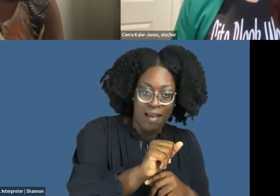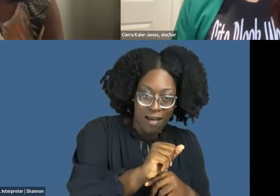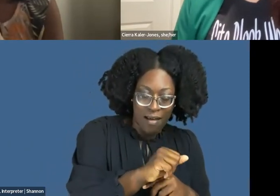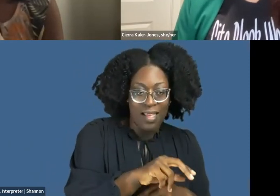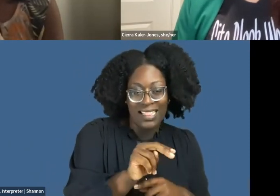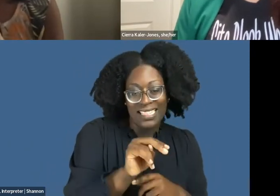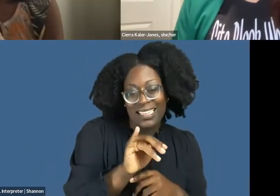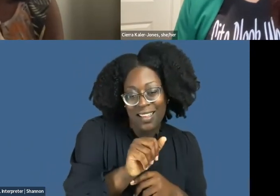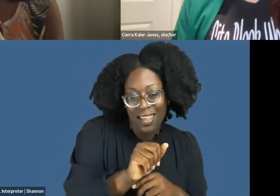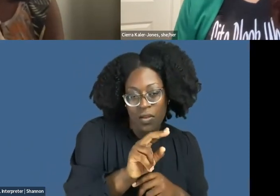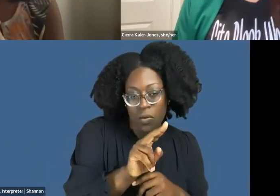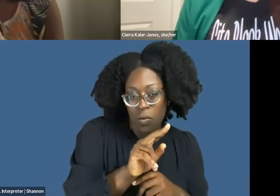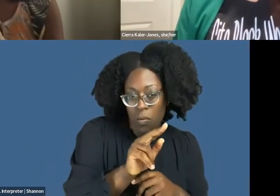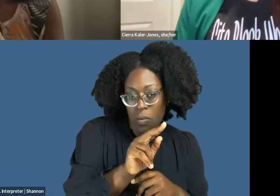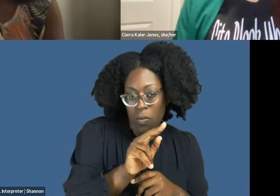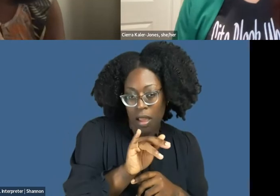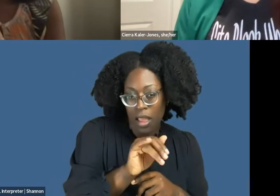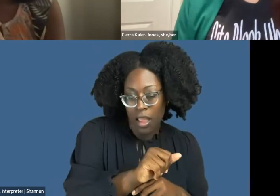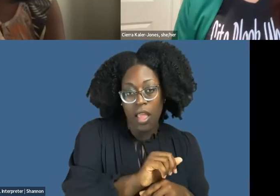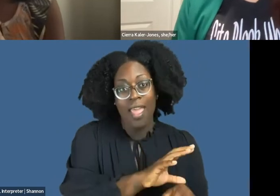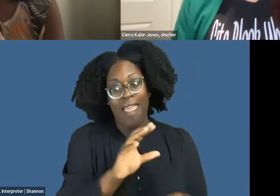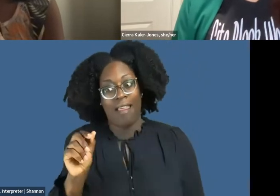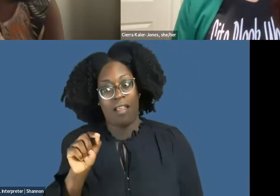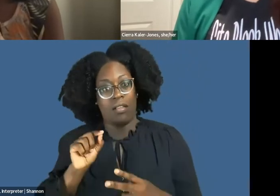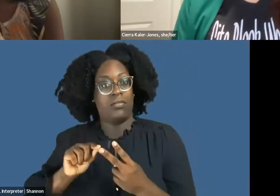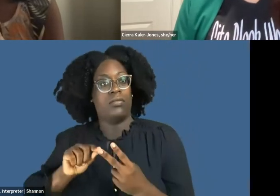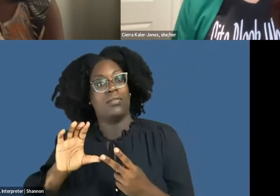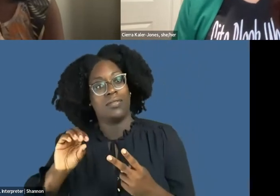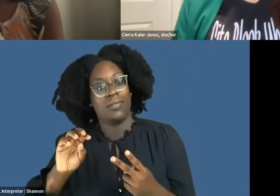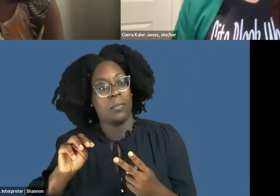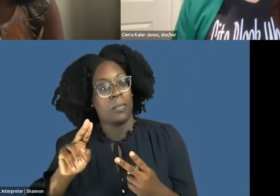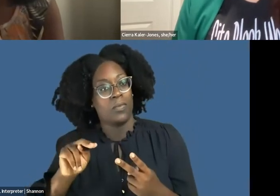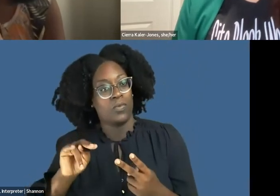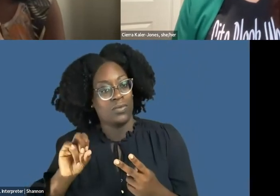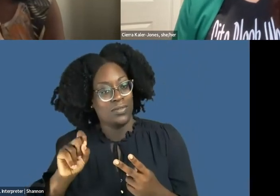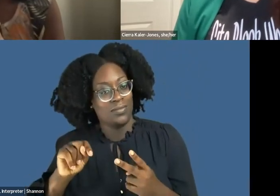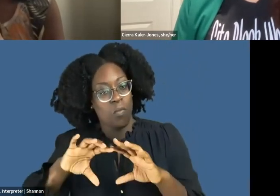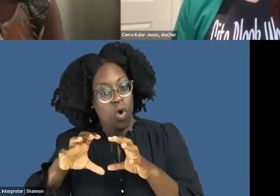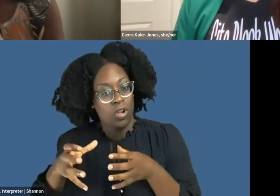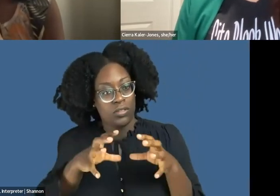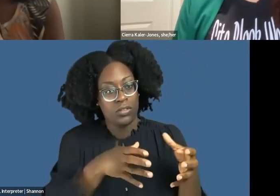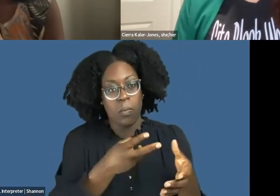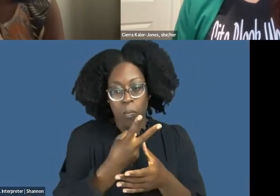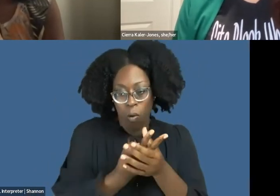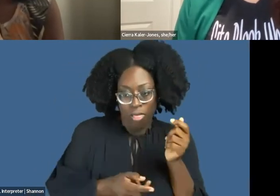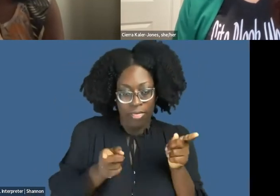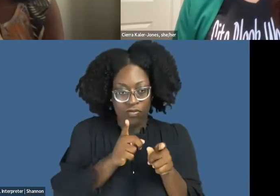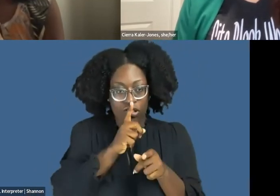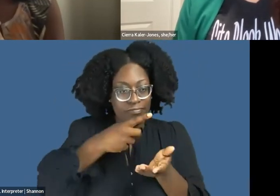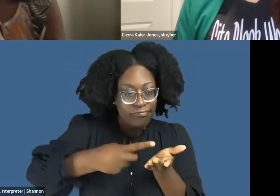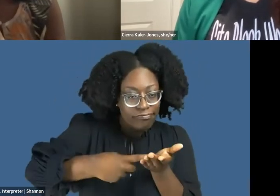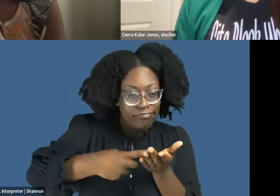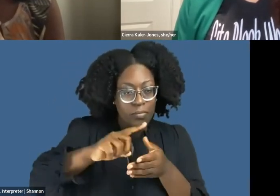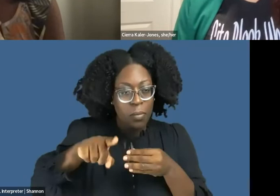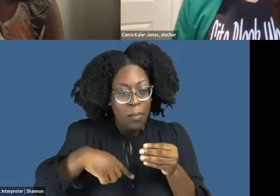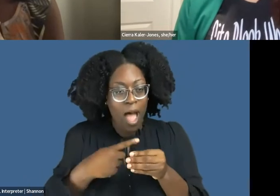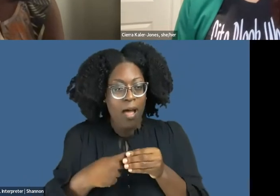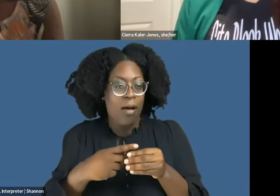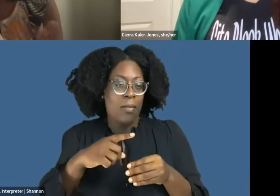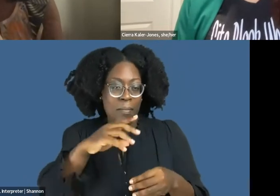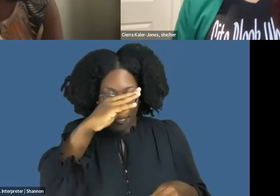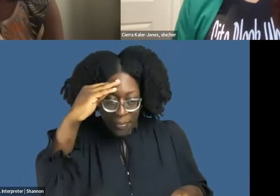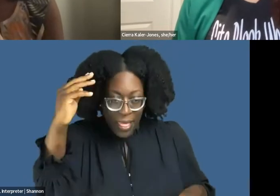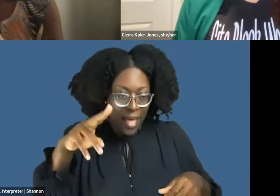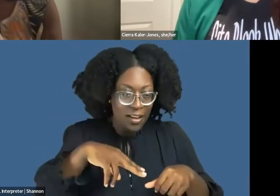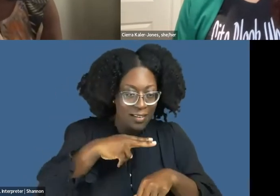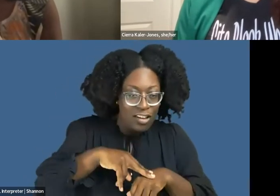of those movements to adhere to ideas of Black nationalism, to adhere to ideas of Black self-determination, and to